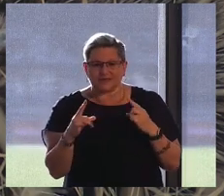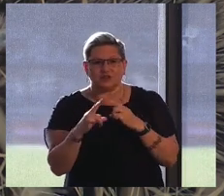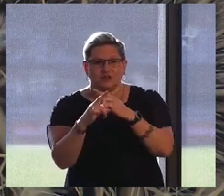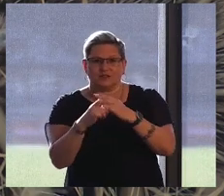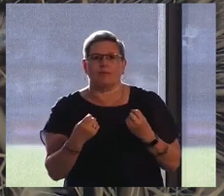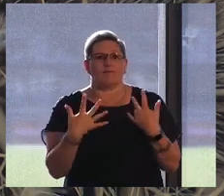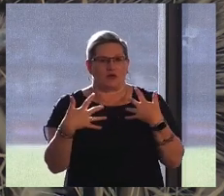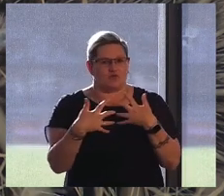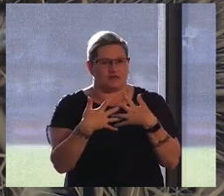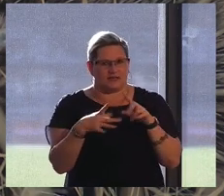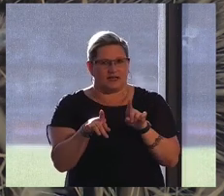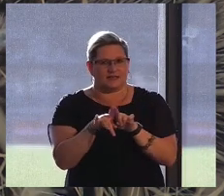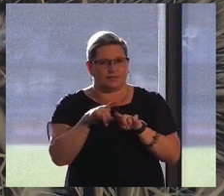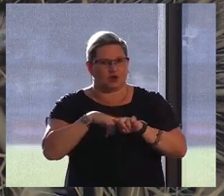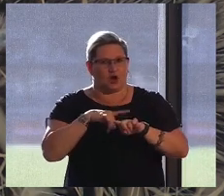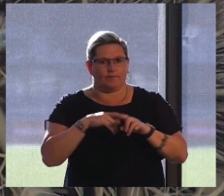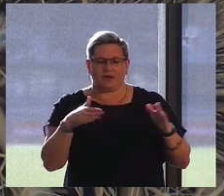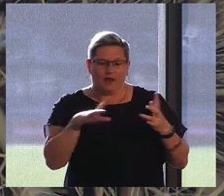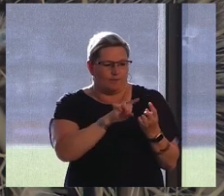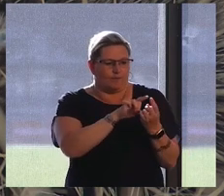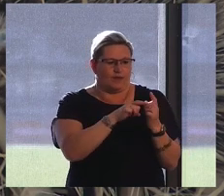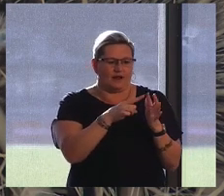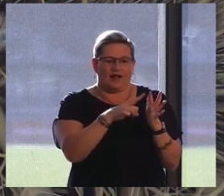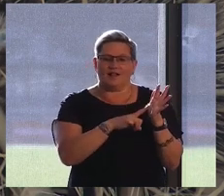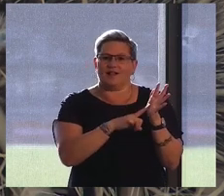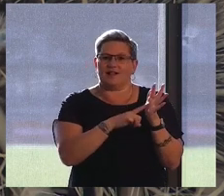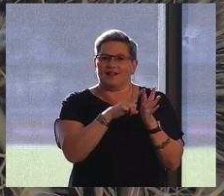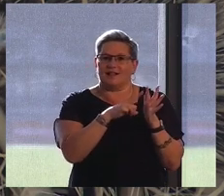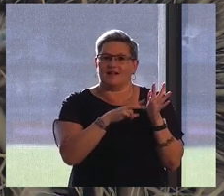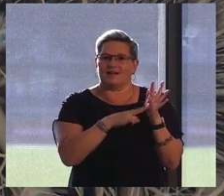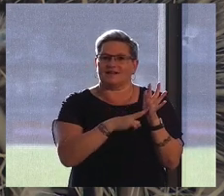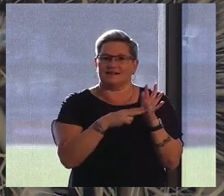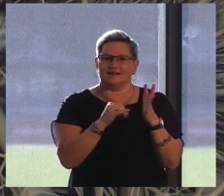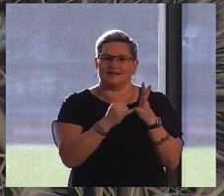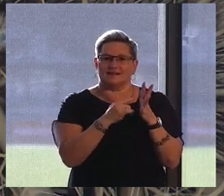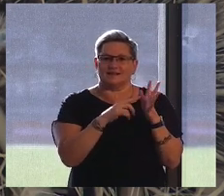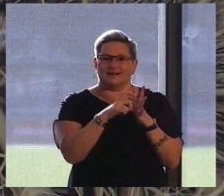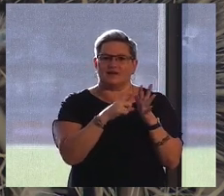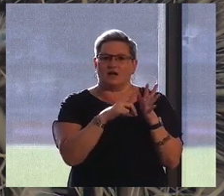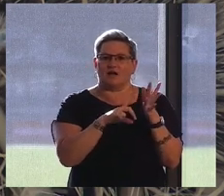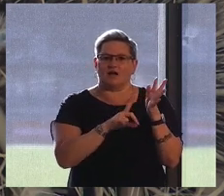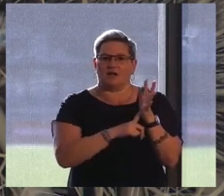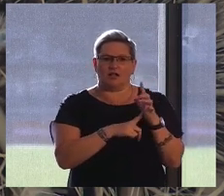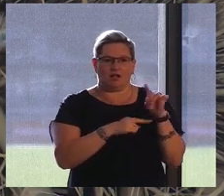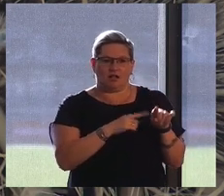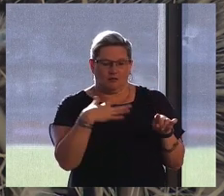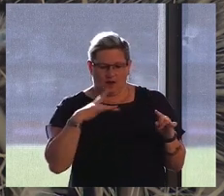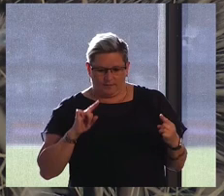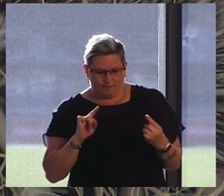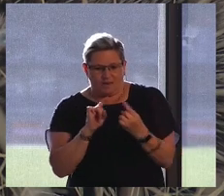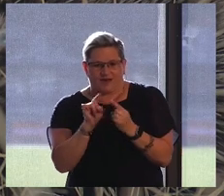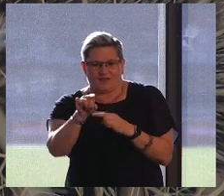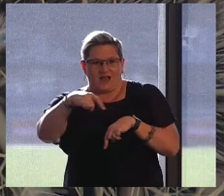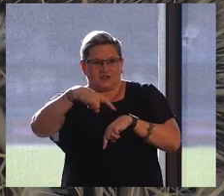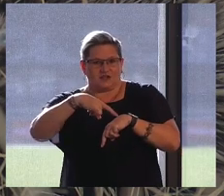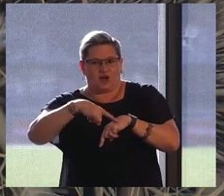that's how I met Ellen Sandel, was through that movement of students who were helping make their own universities